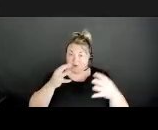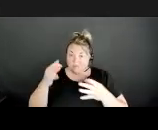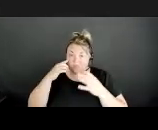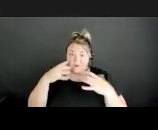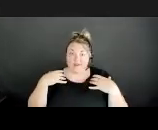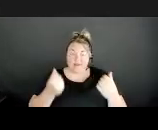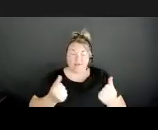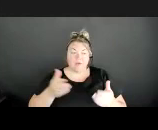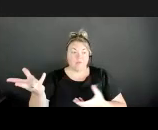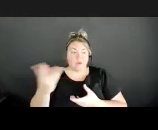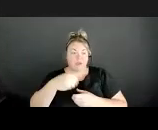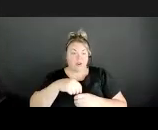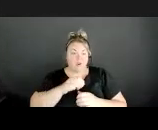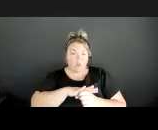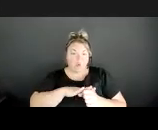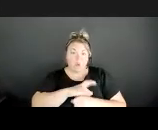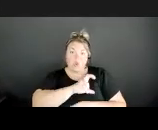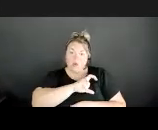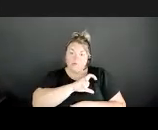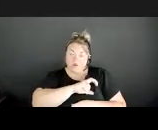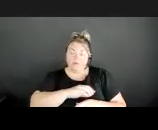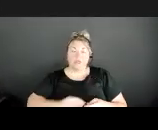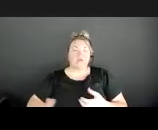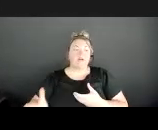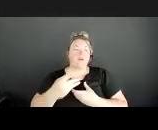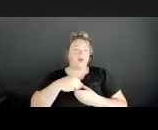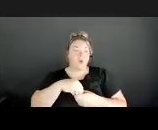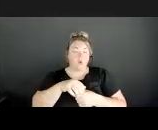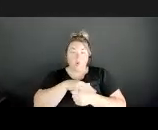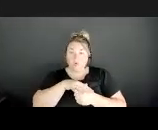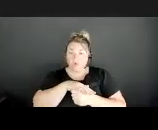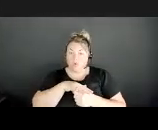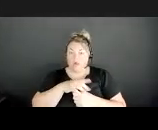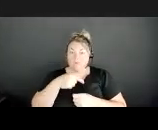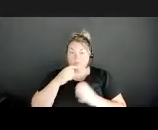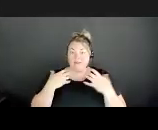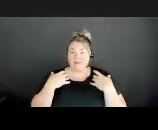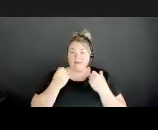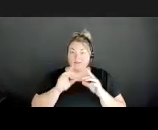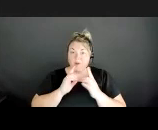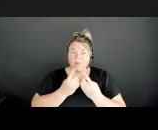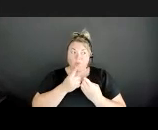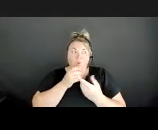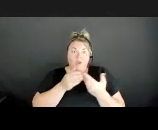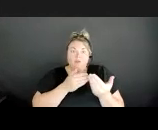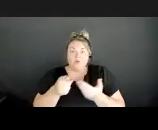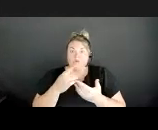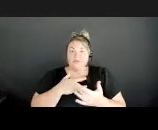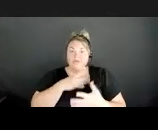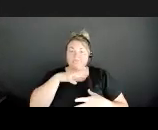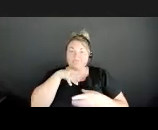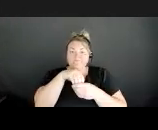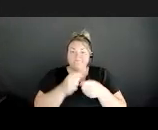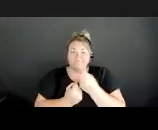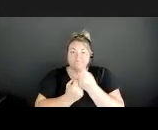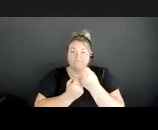law enforcement, local public health departments, whomever you feel helps your community in terms of